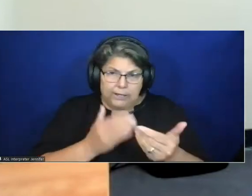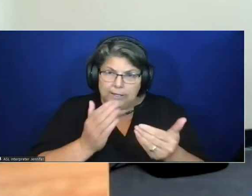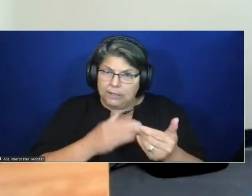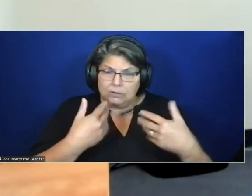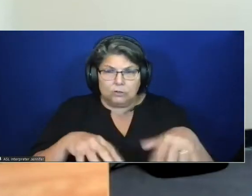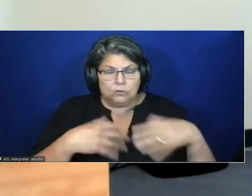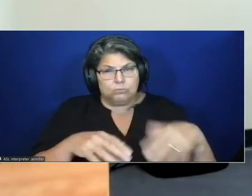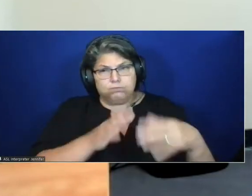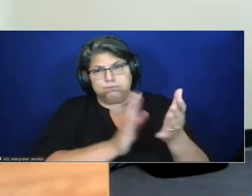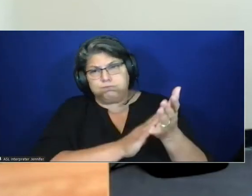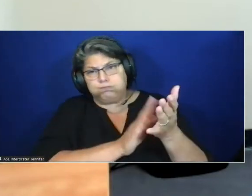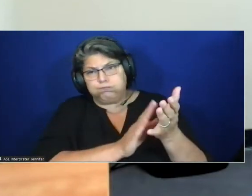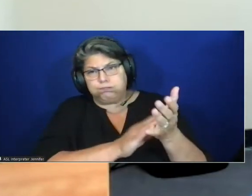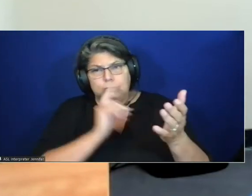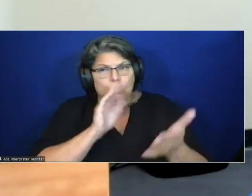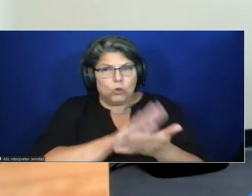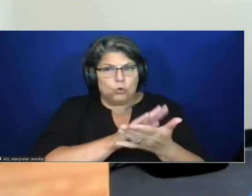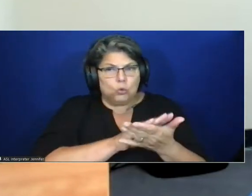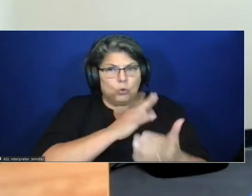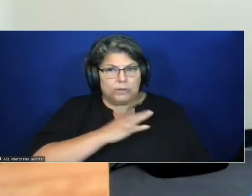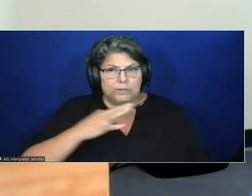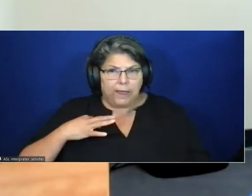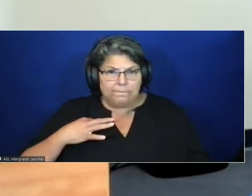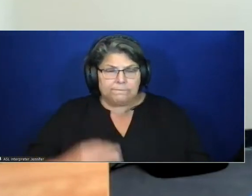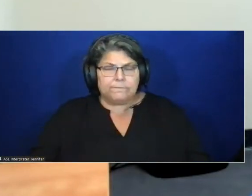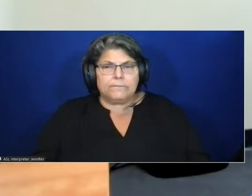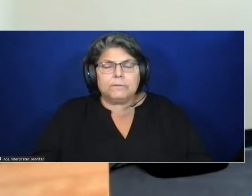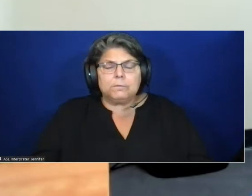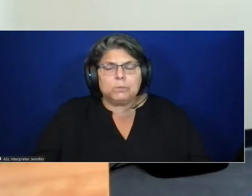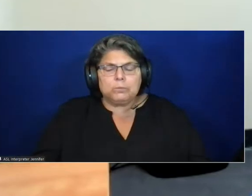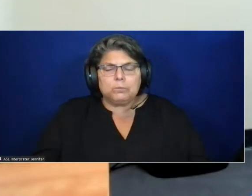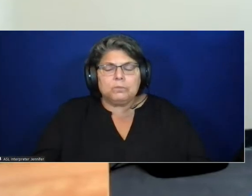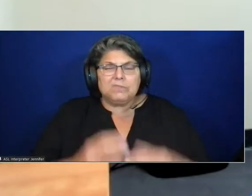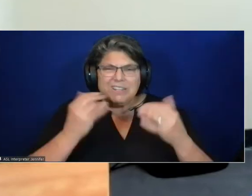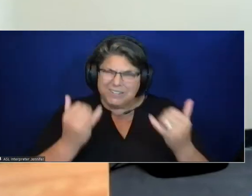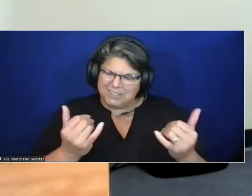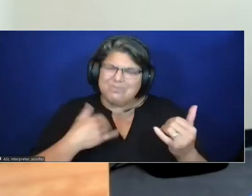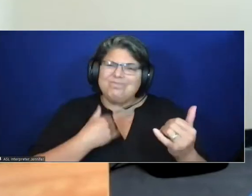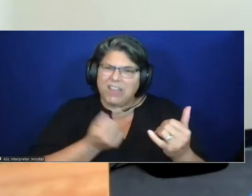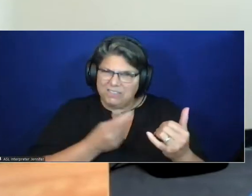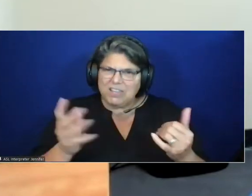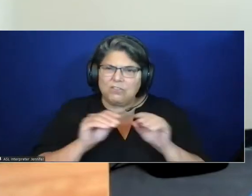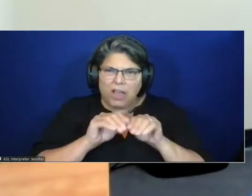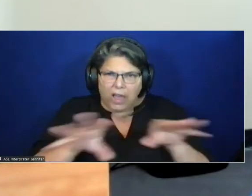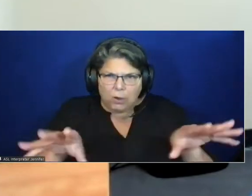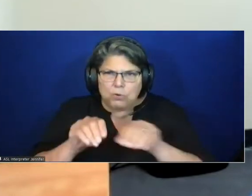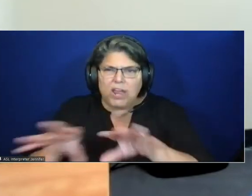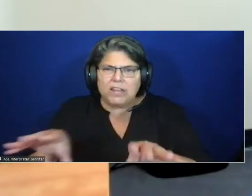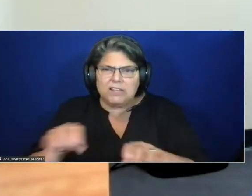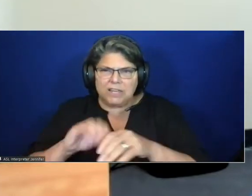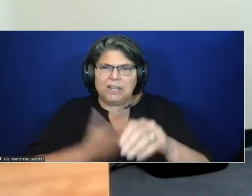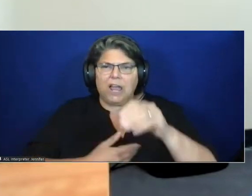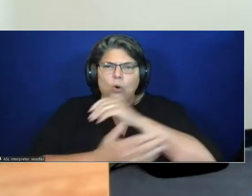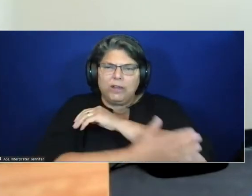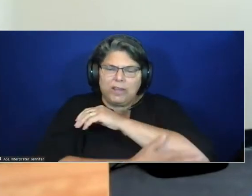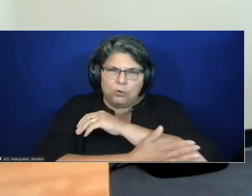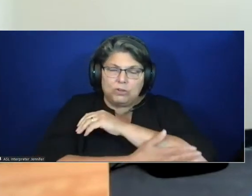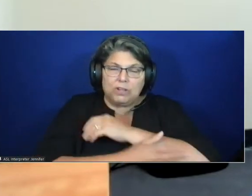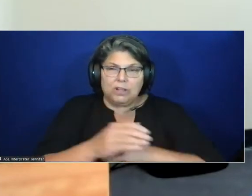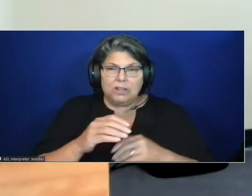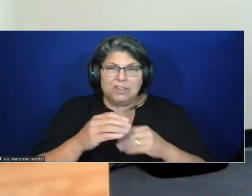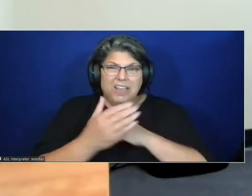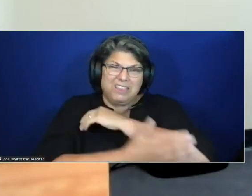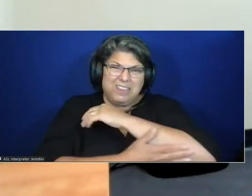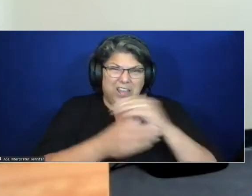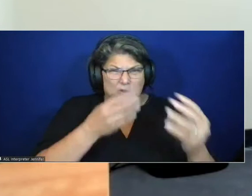to the school staff. We now do have several outbreaks in our county. The county jail outbreak that I